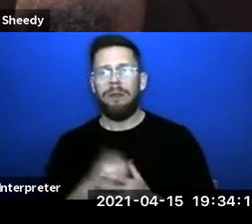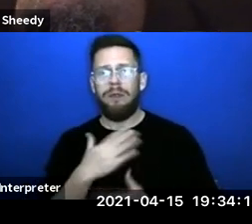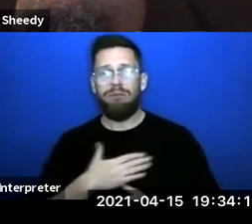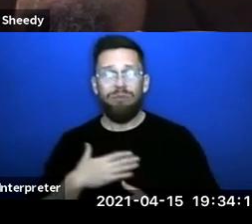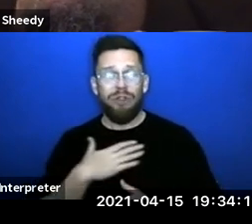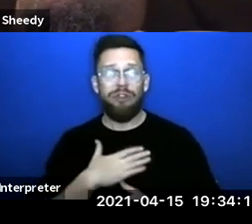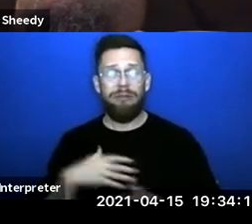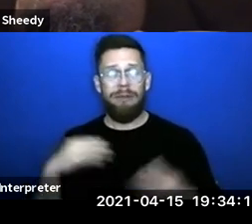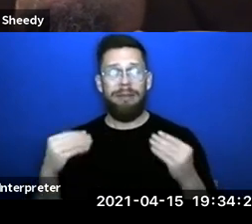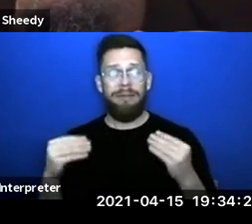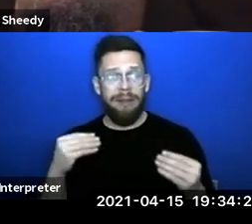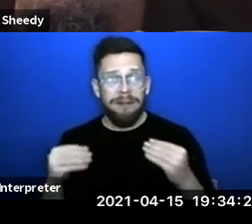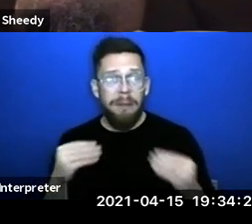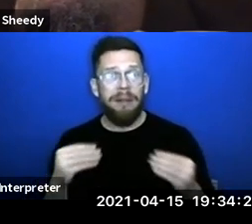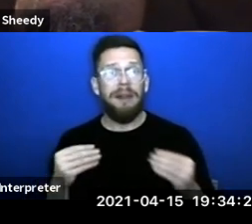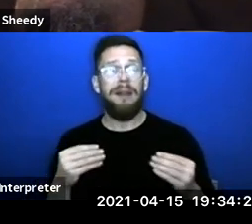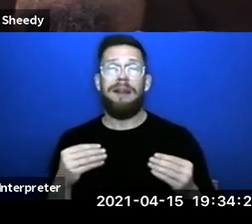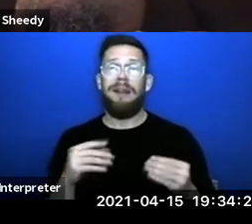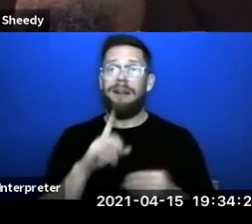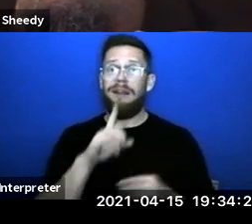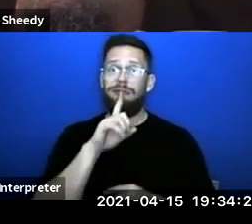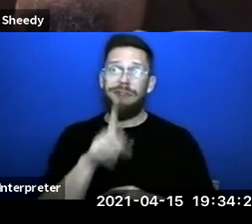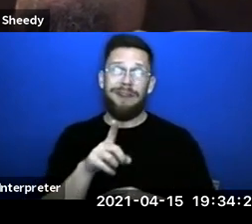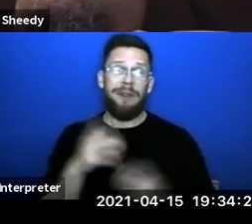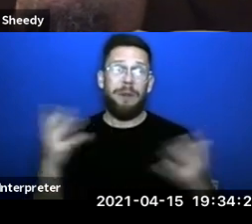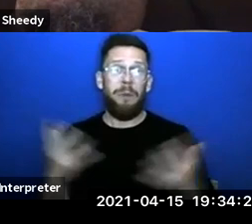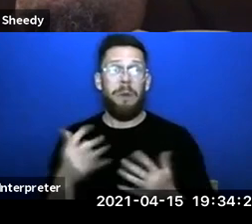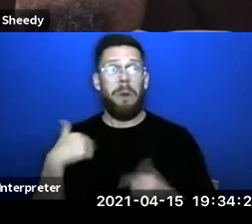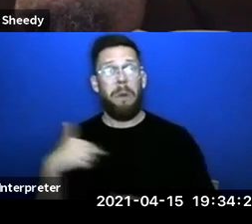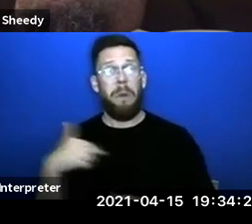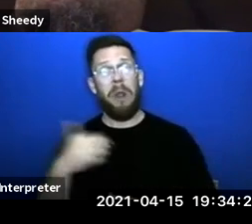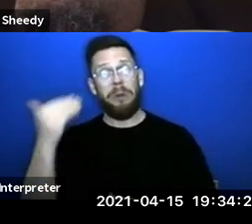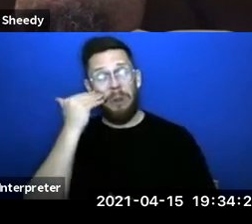flexibility in what can only be considered a massive waste of our time. So,